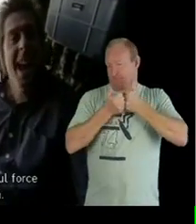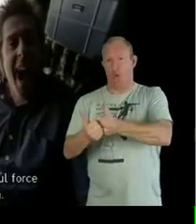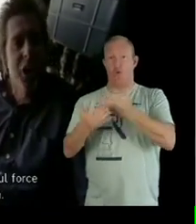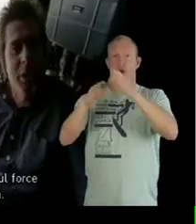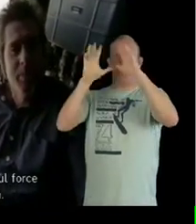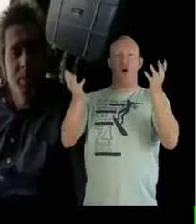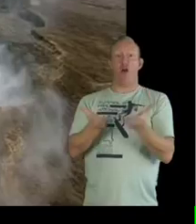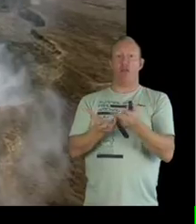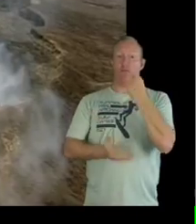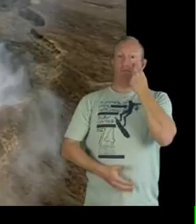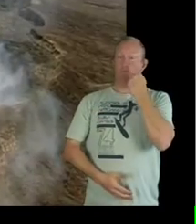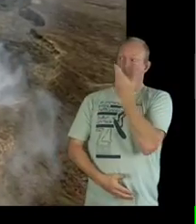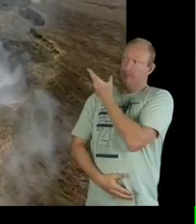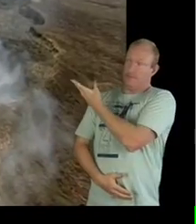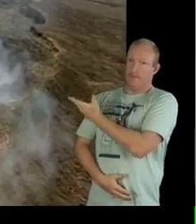in action.